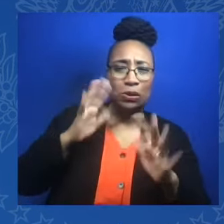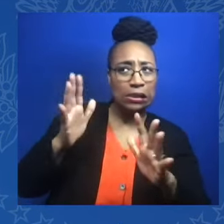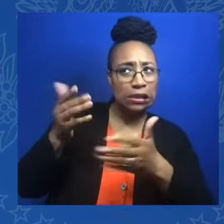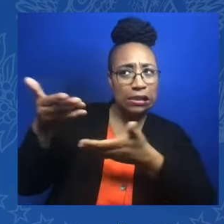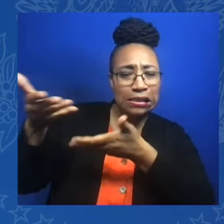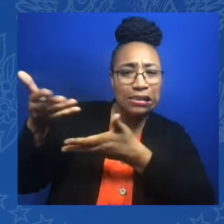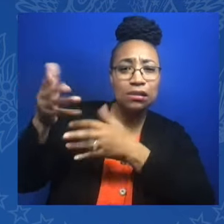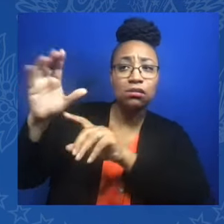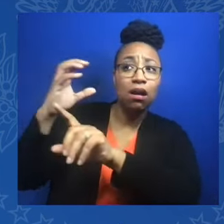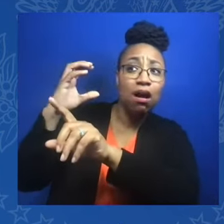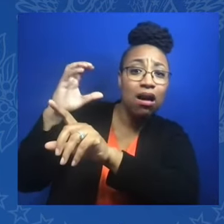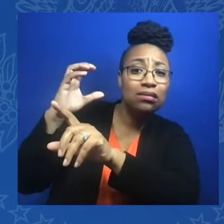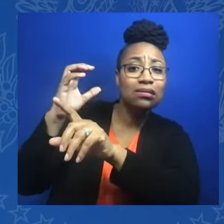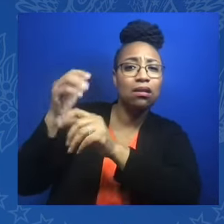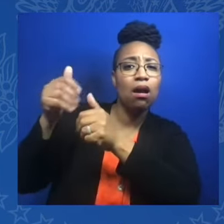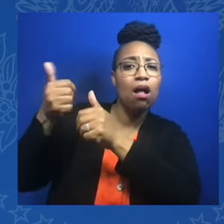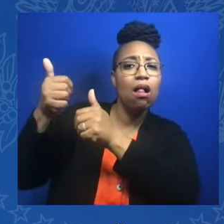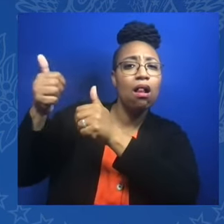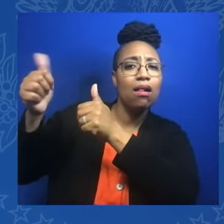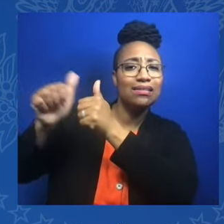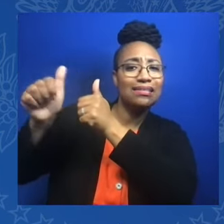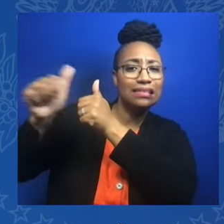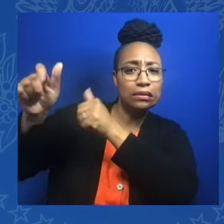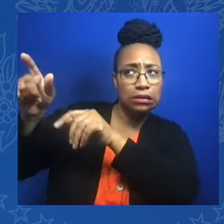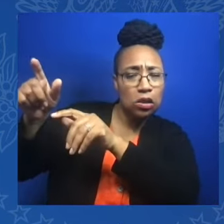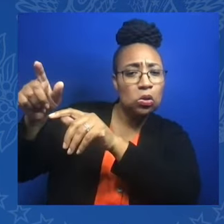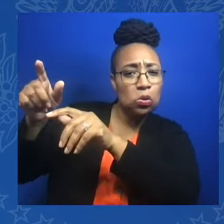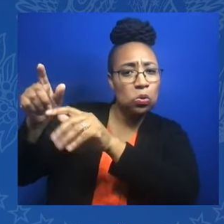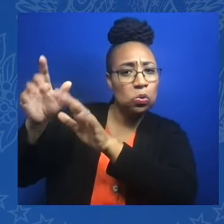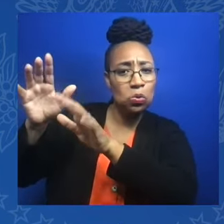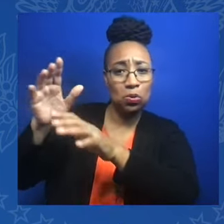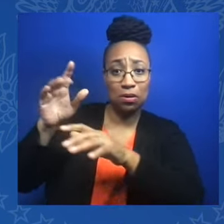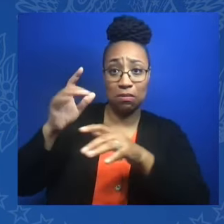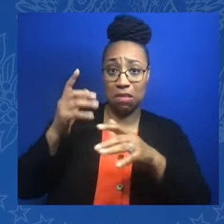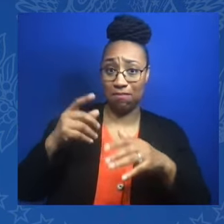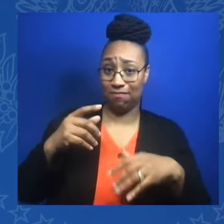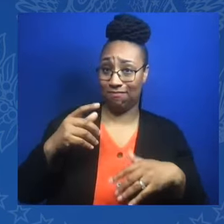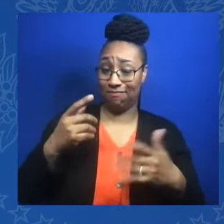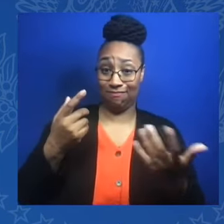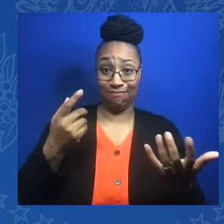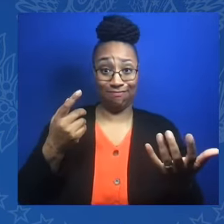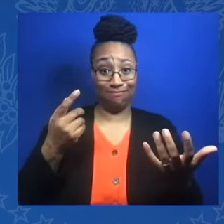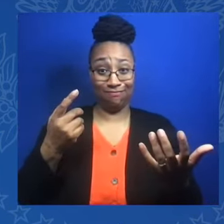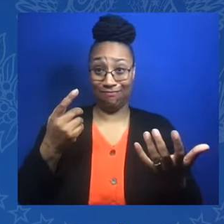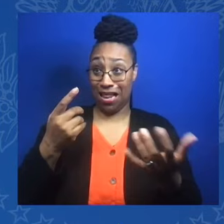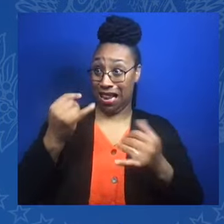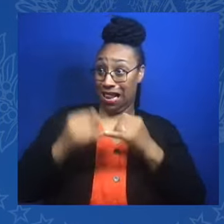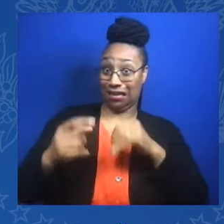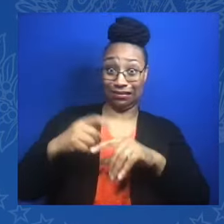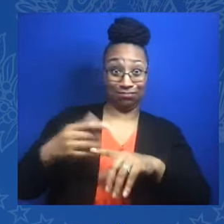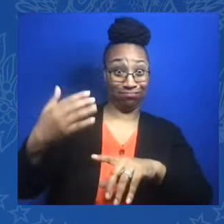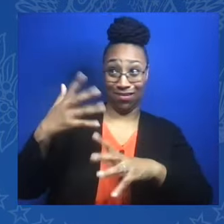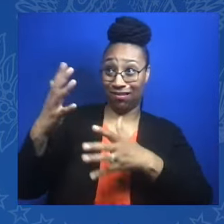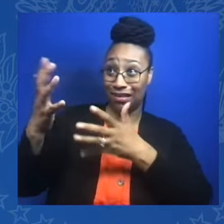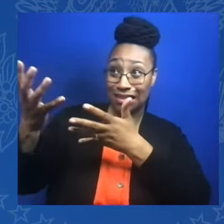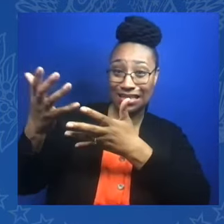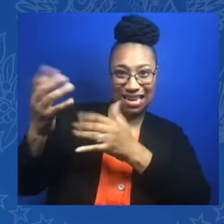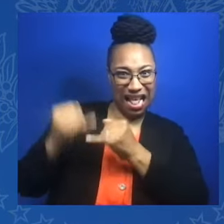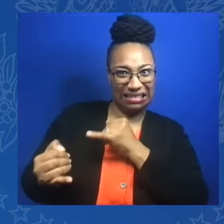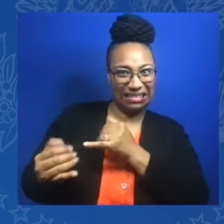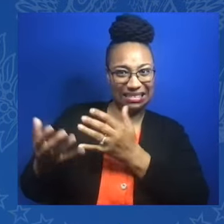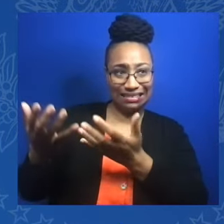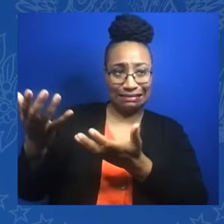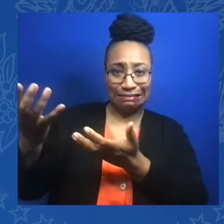if this conversation might be their last. Mr. President, we cannot and will not